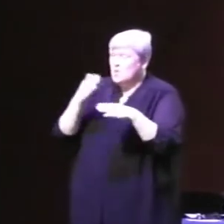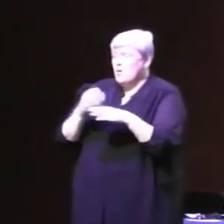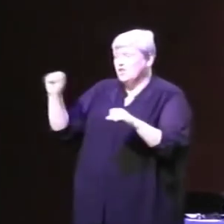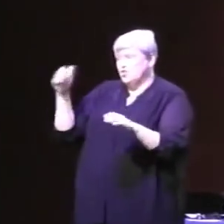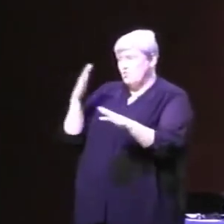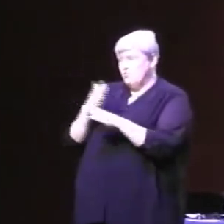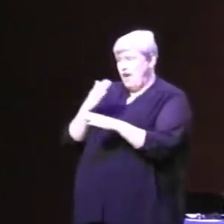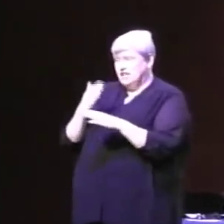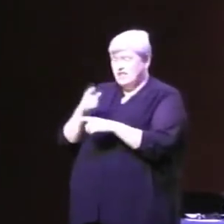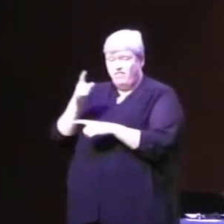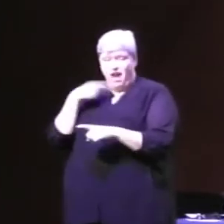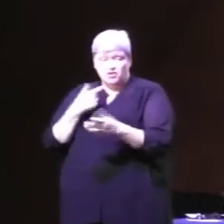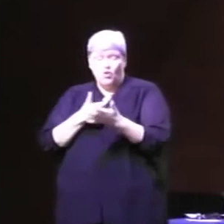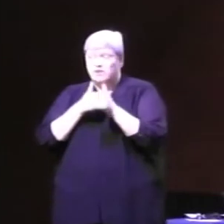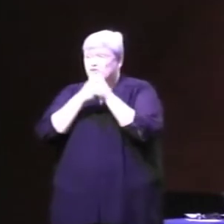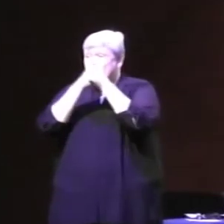composite.